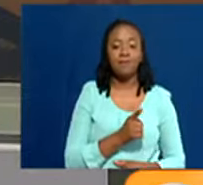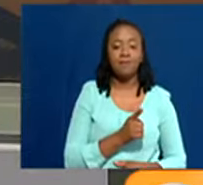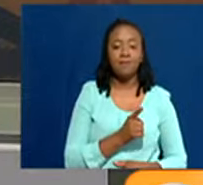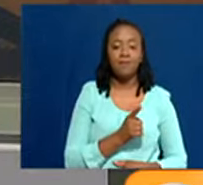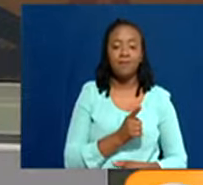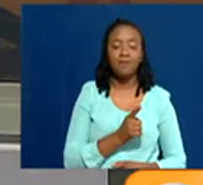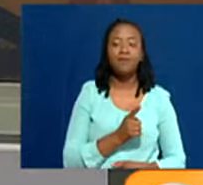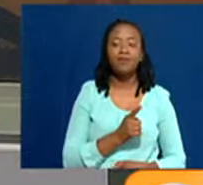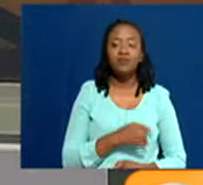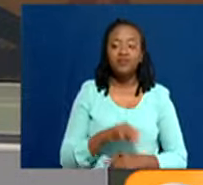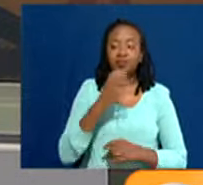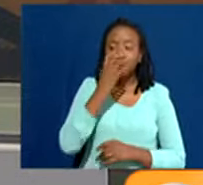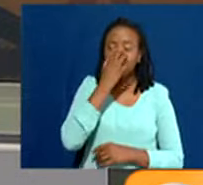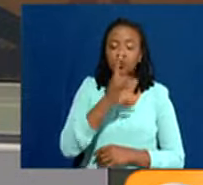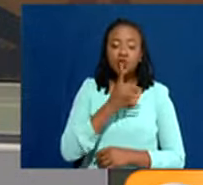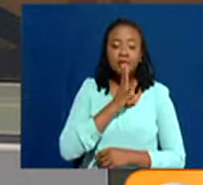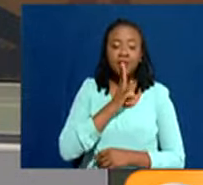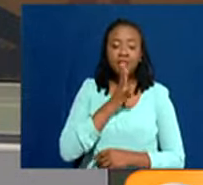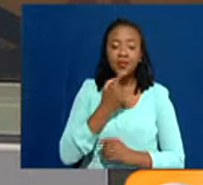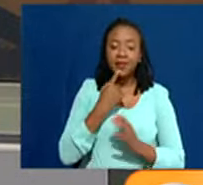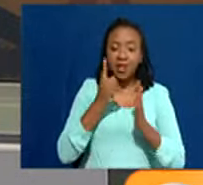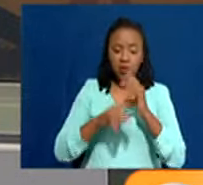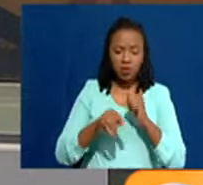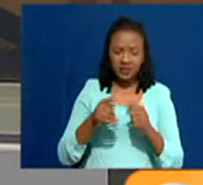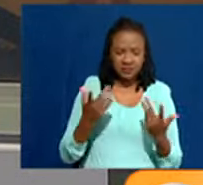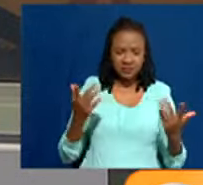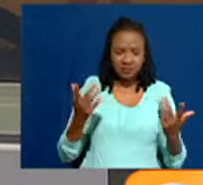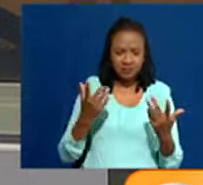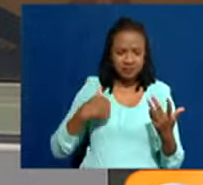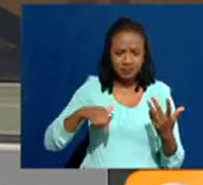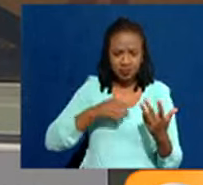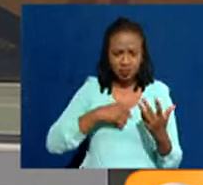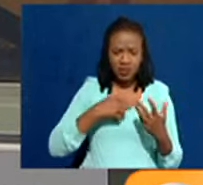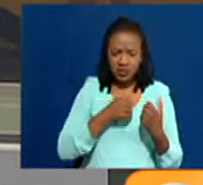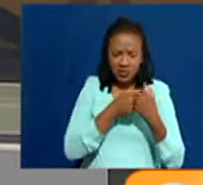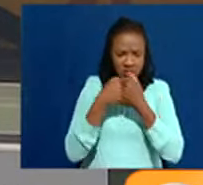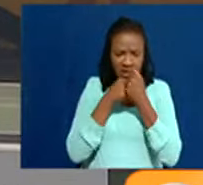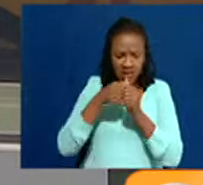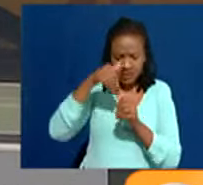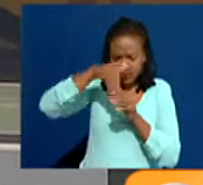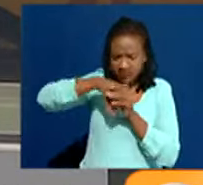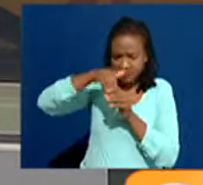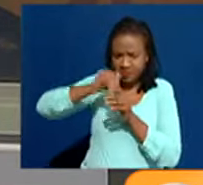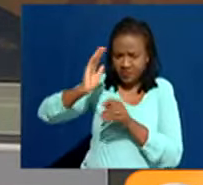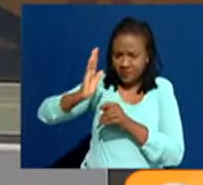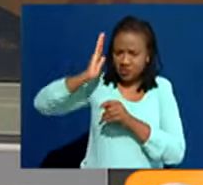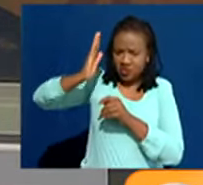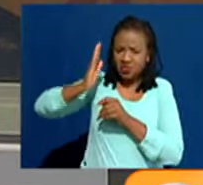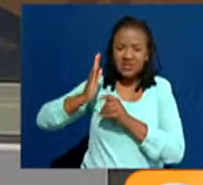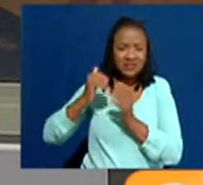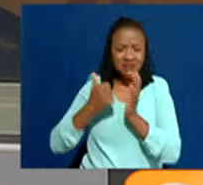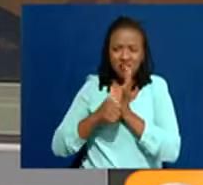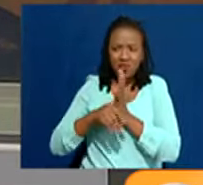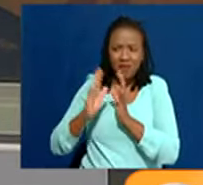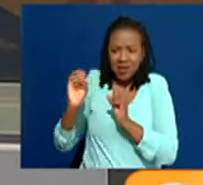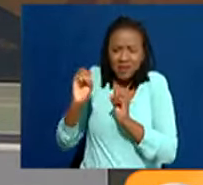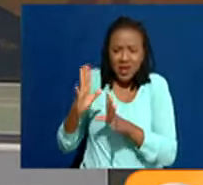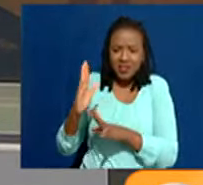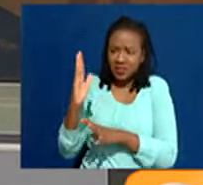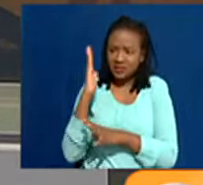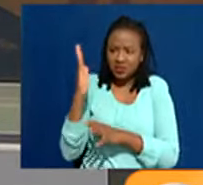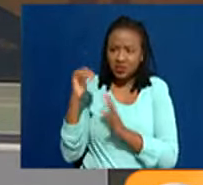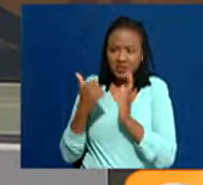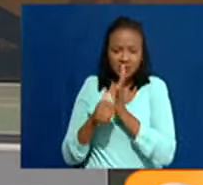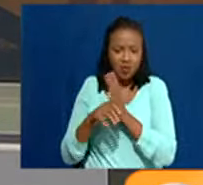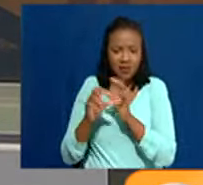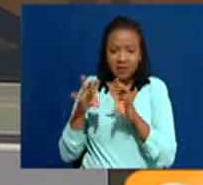amidst concerns that the decision overlooks internal security challenges, gave an assurance that the move was